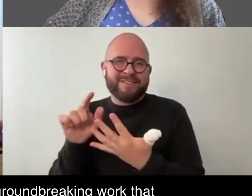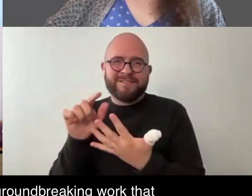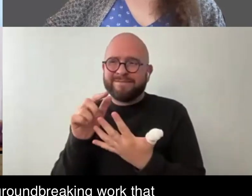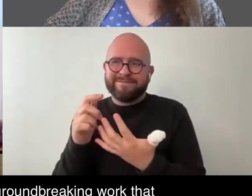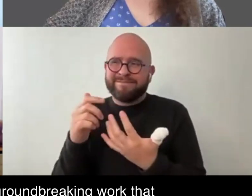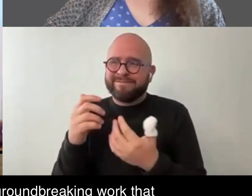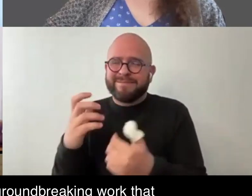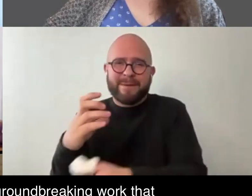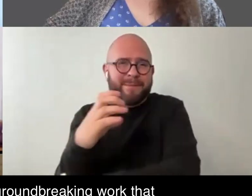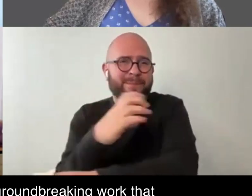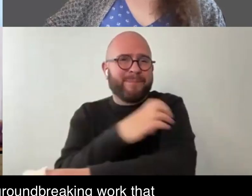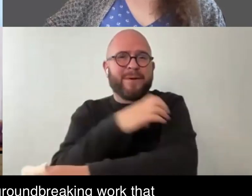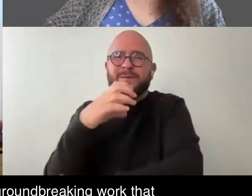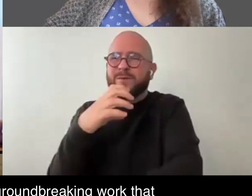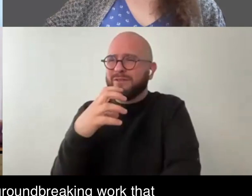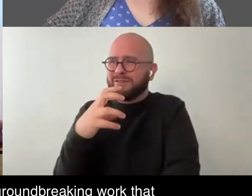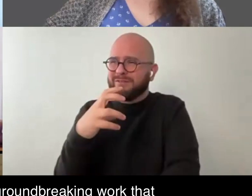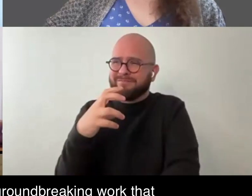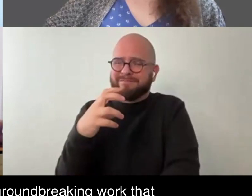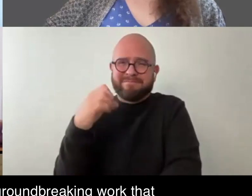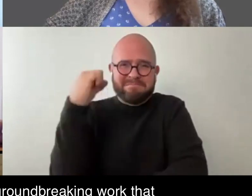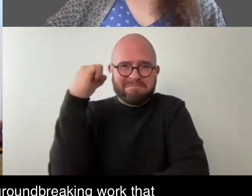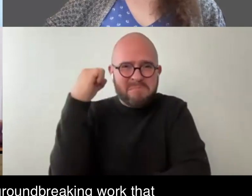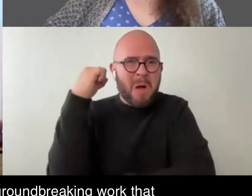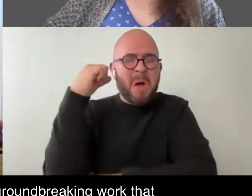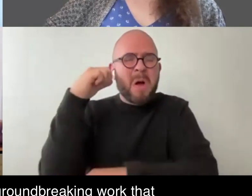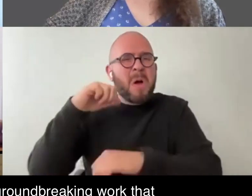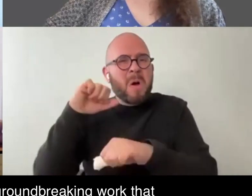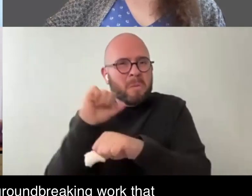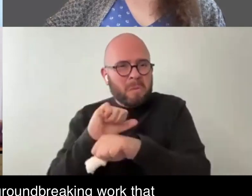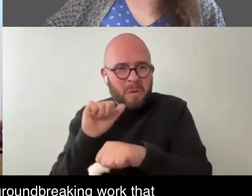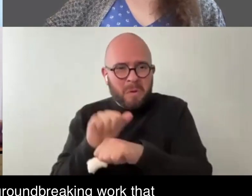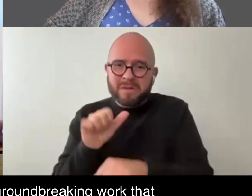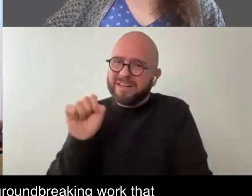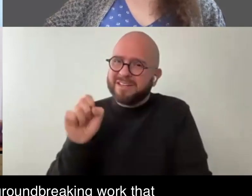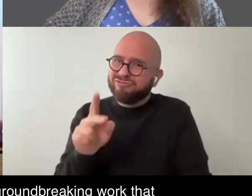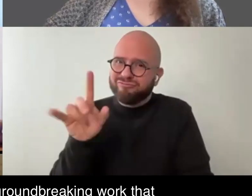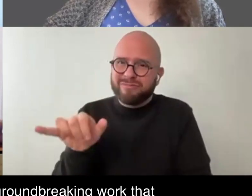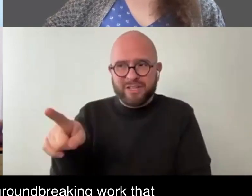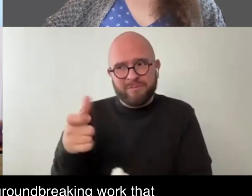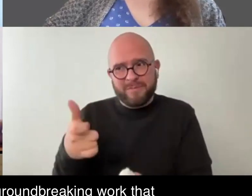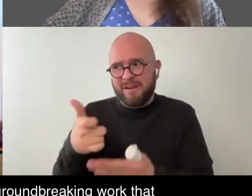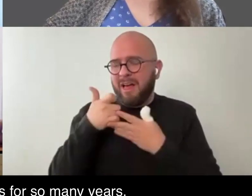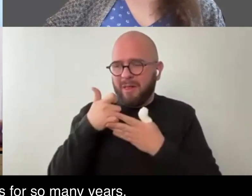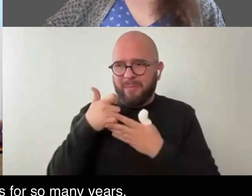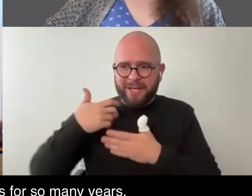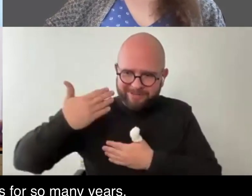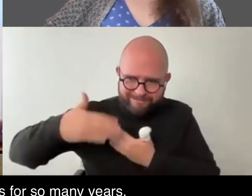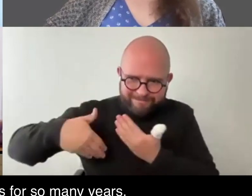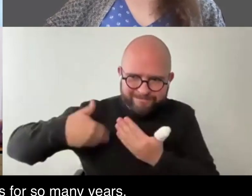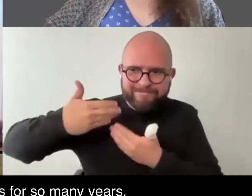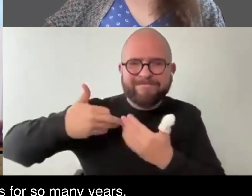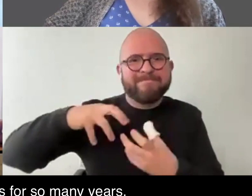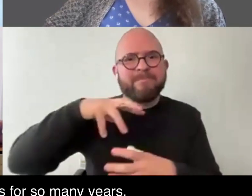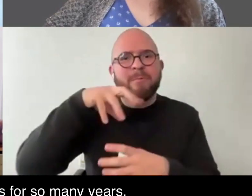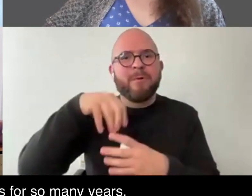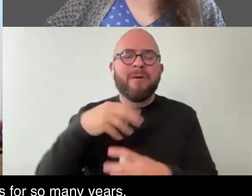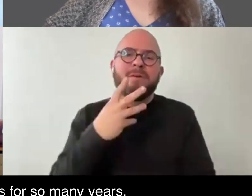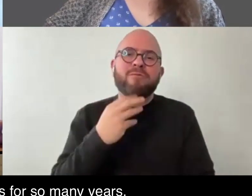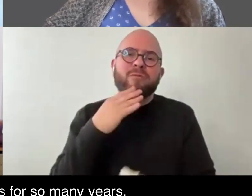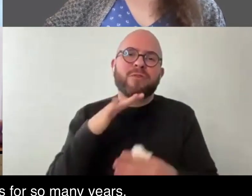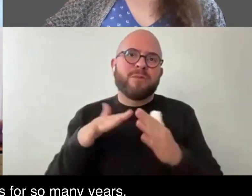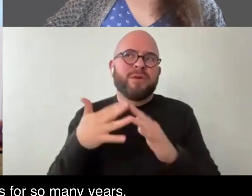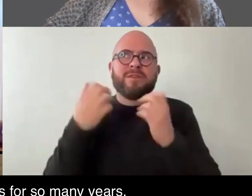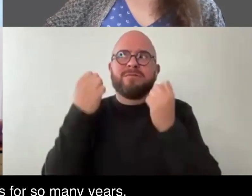powerful, groundbreaking work that you, Shelley, have been helping to catalyze within Jewish communities for so many